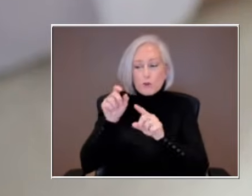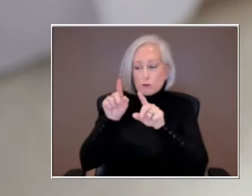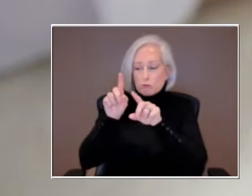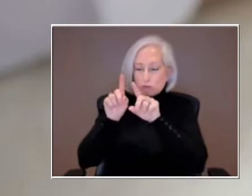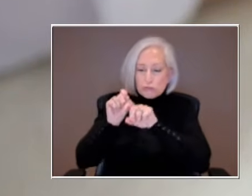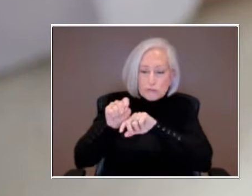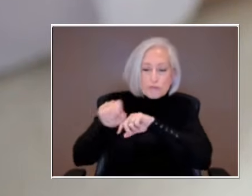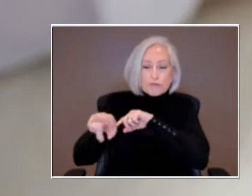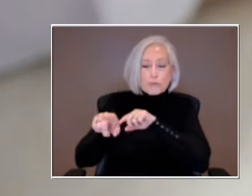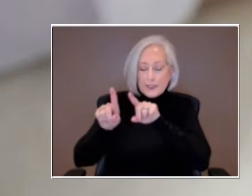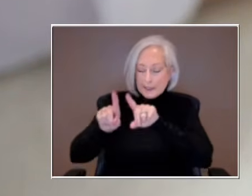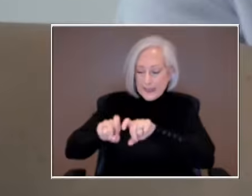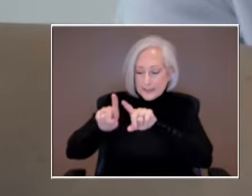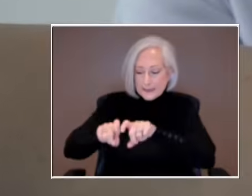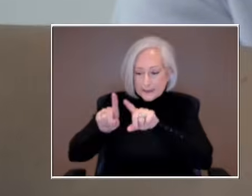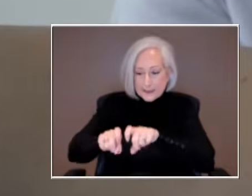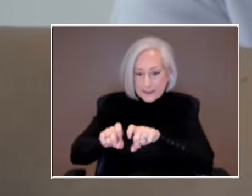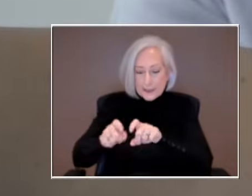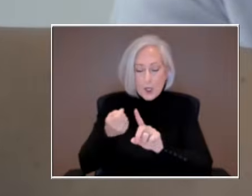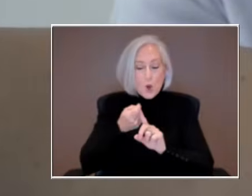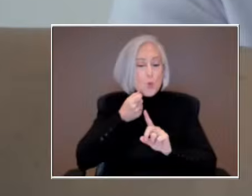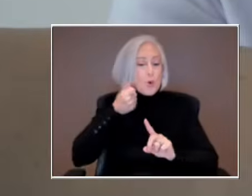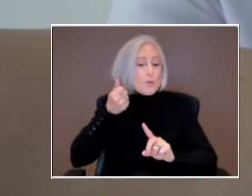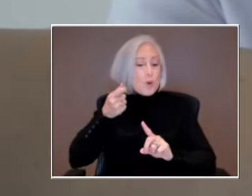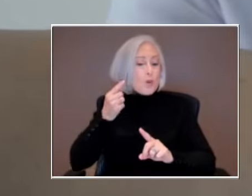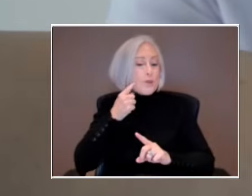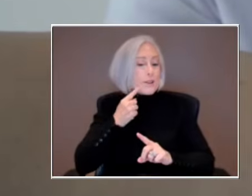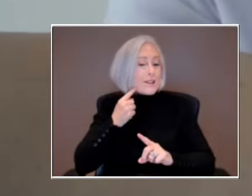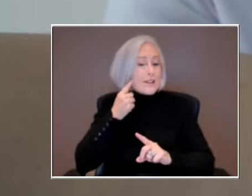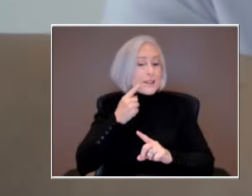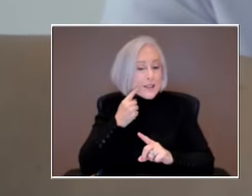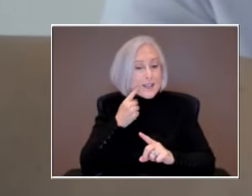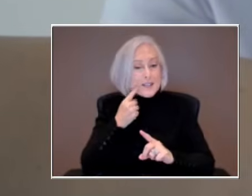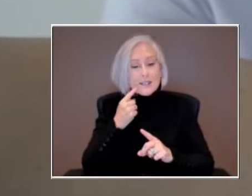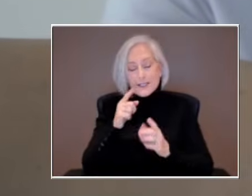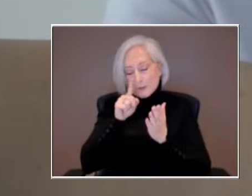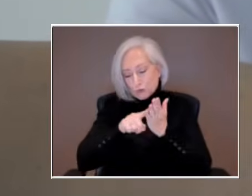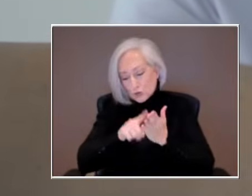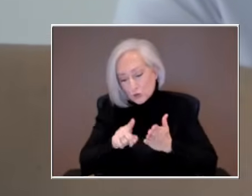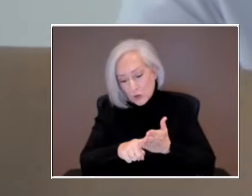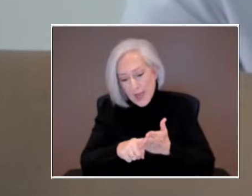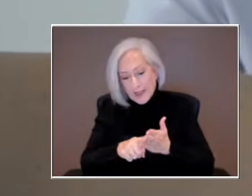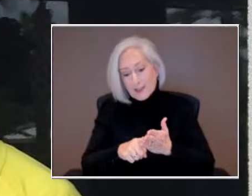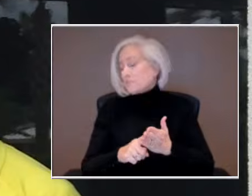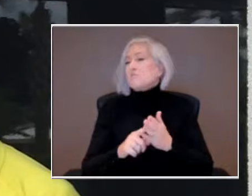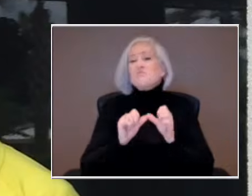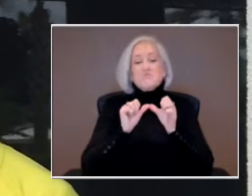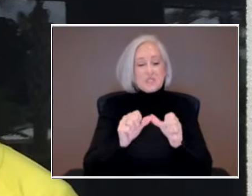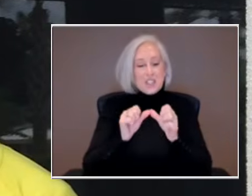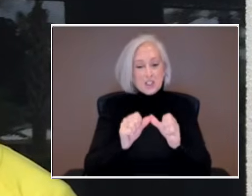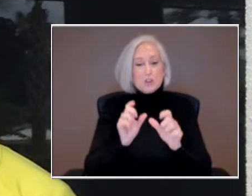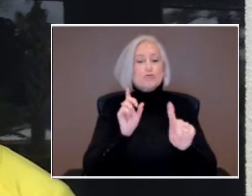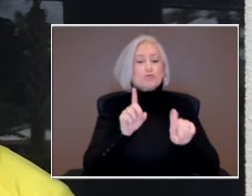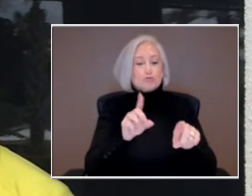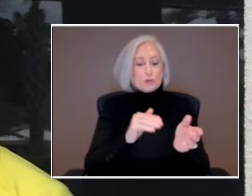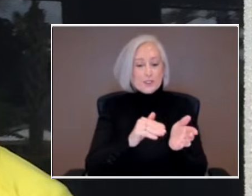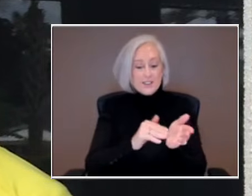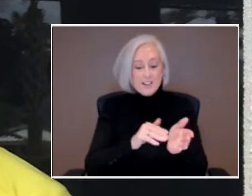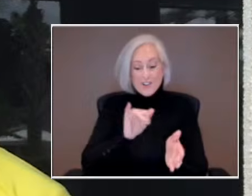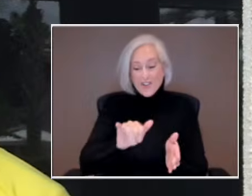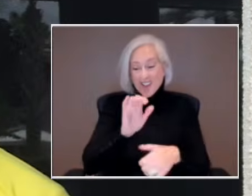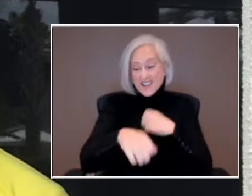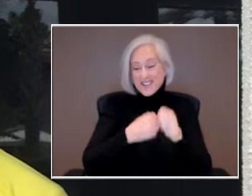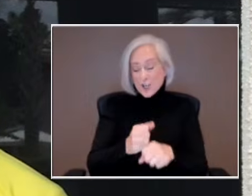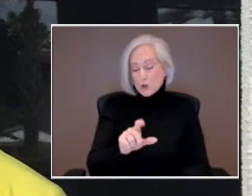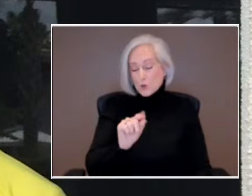cleared the margins. Jim continued regular skin checkups. That was in 2011. Then, in